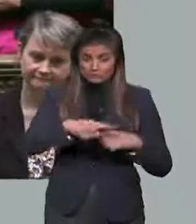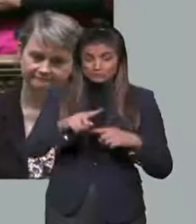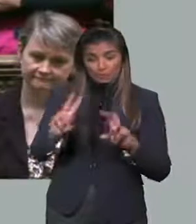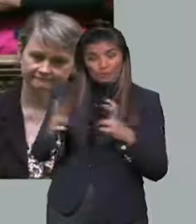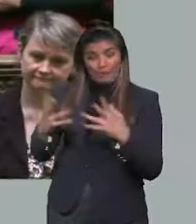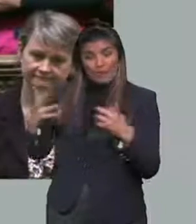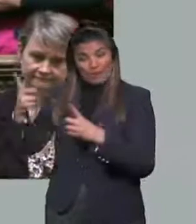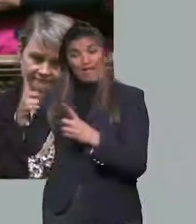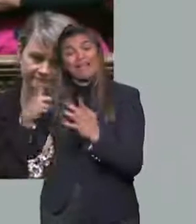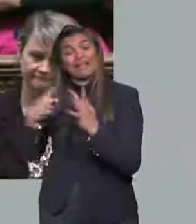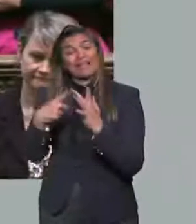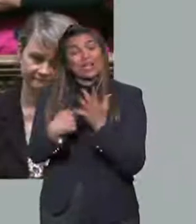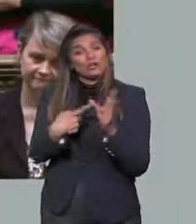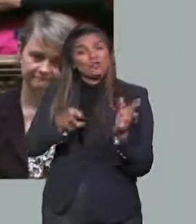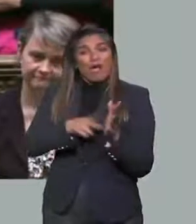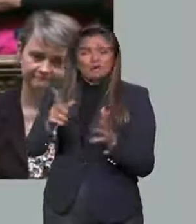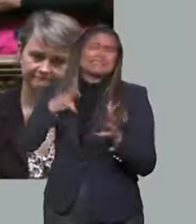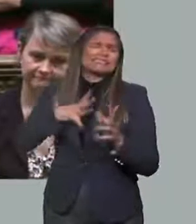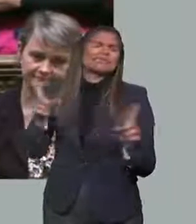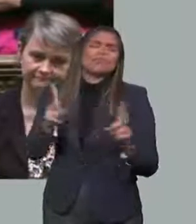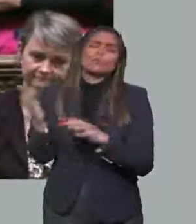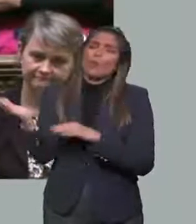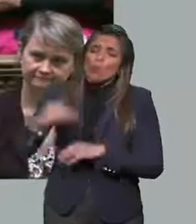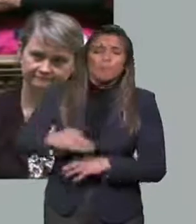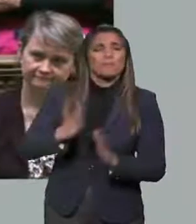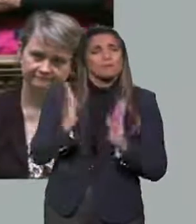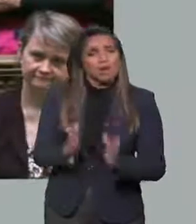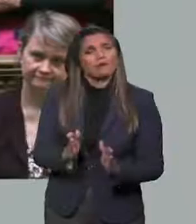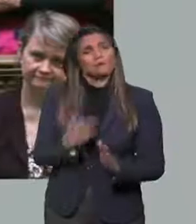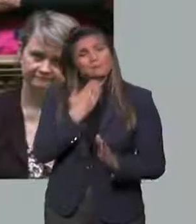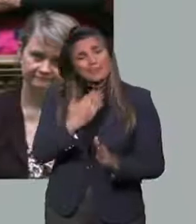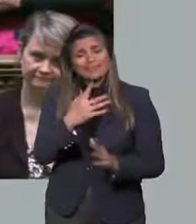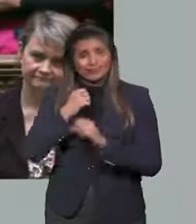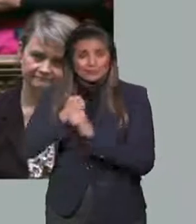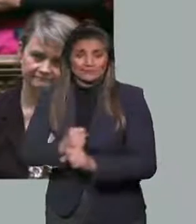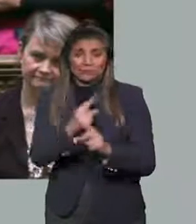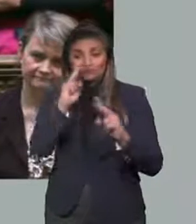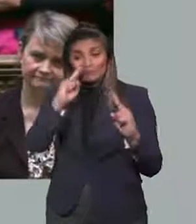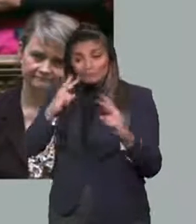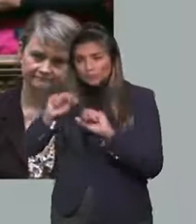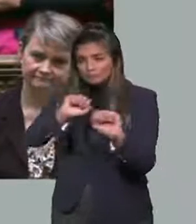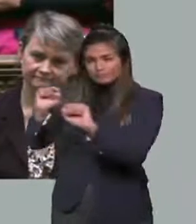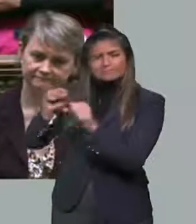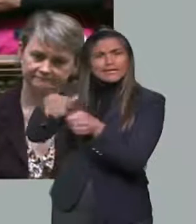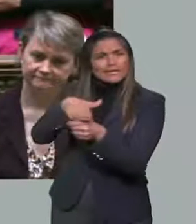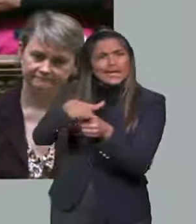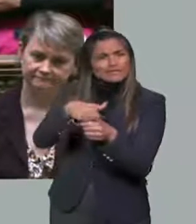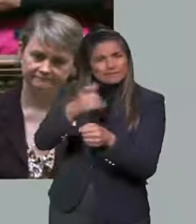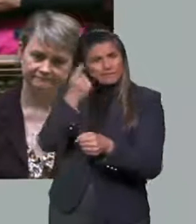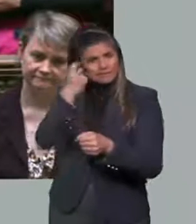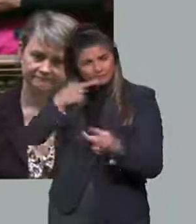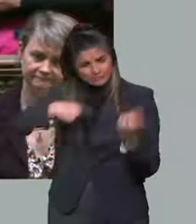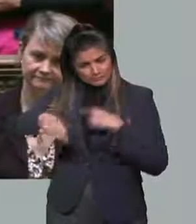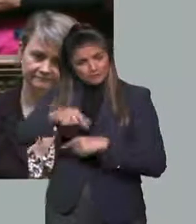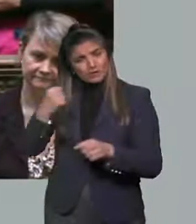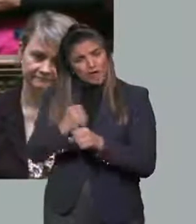to be brought home. So will the Minister commit to a review of these cases to understand what more could have been done by the